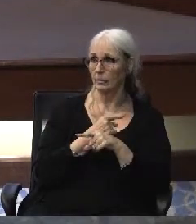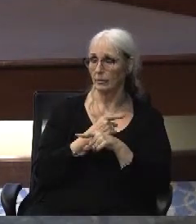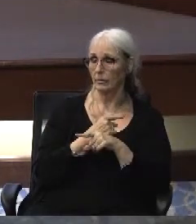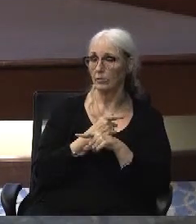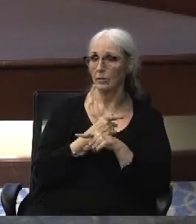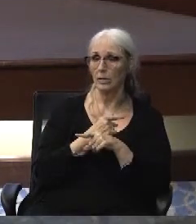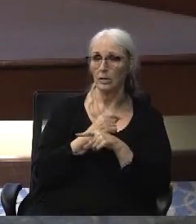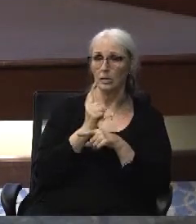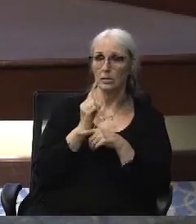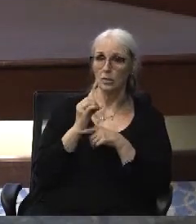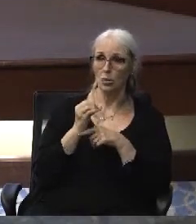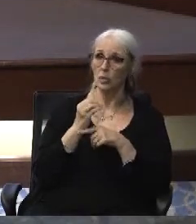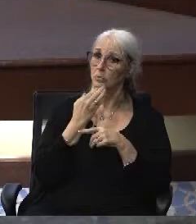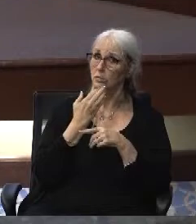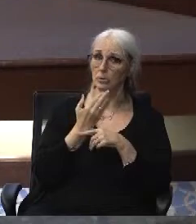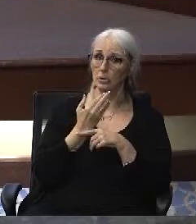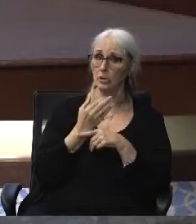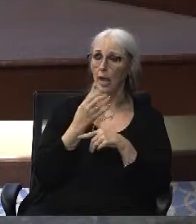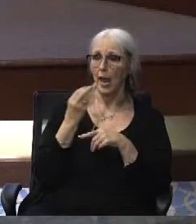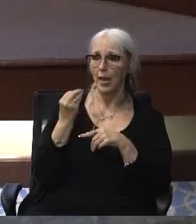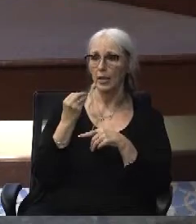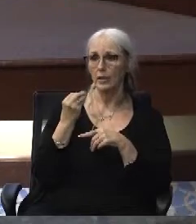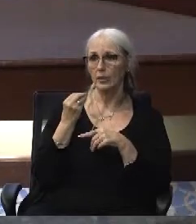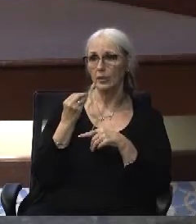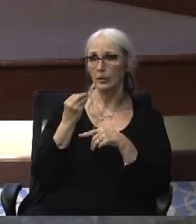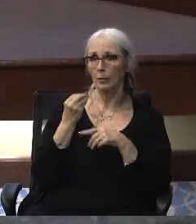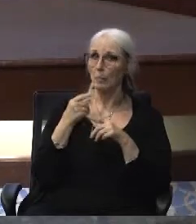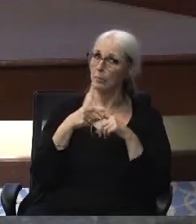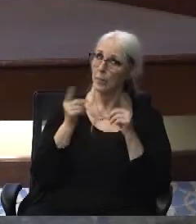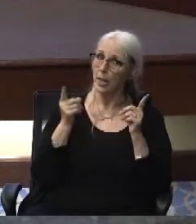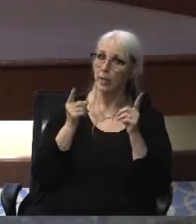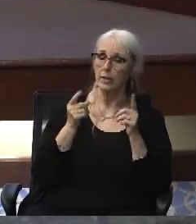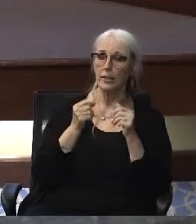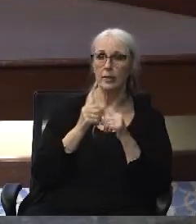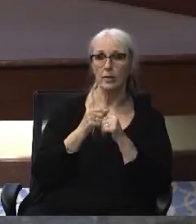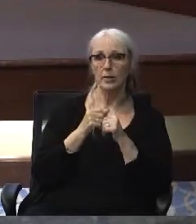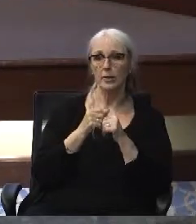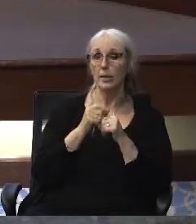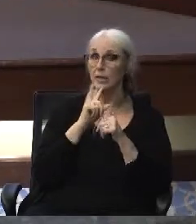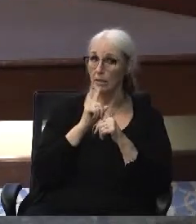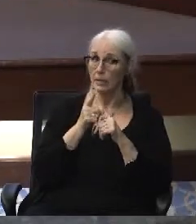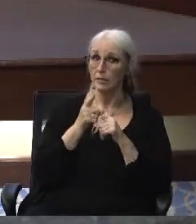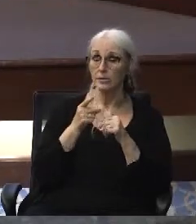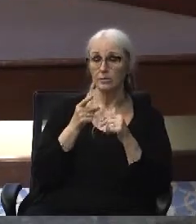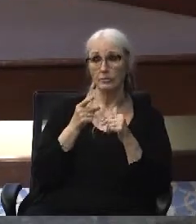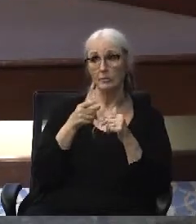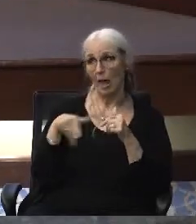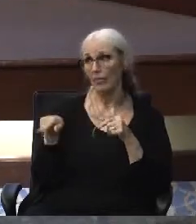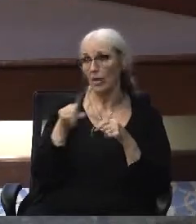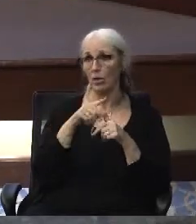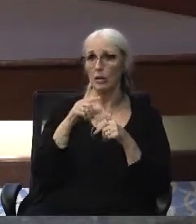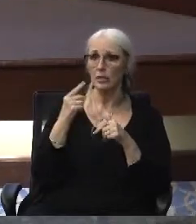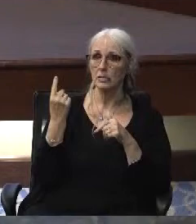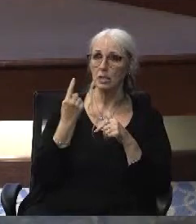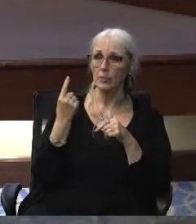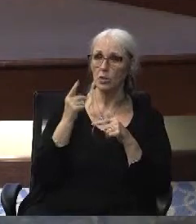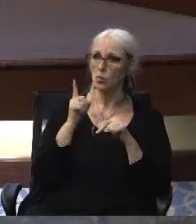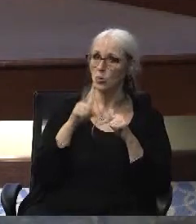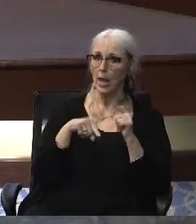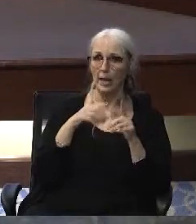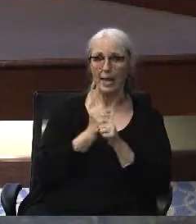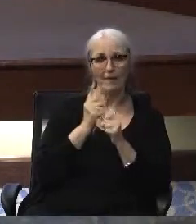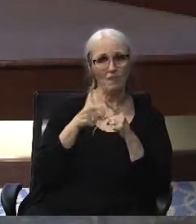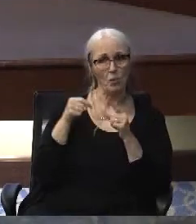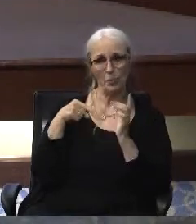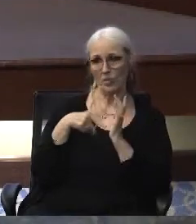Okay, and that's a good thing. But it is in existence, and it's one of those things that if we can't even get in front of